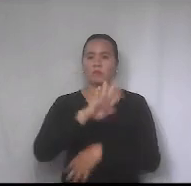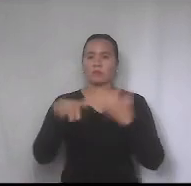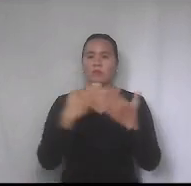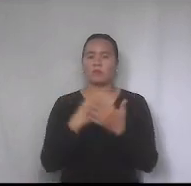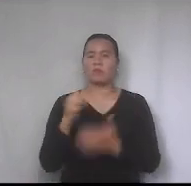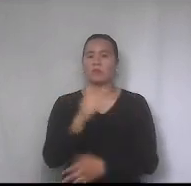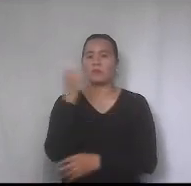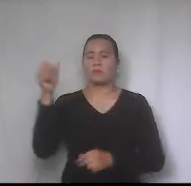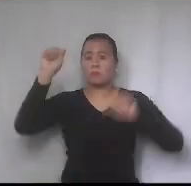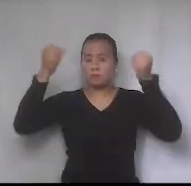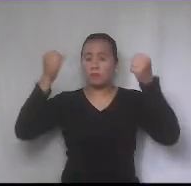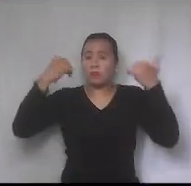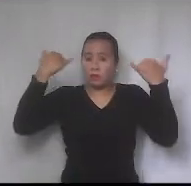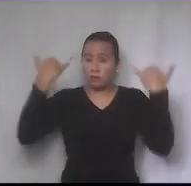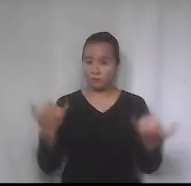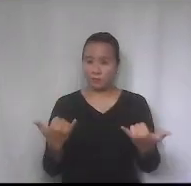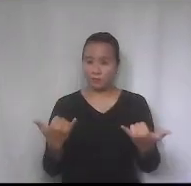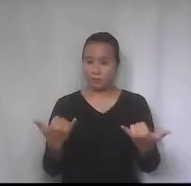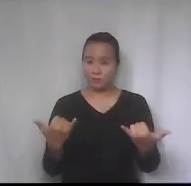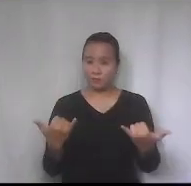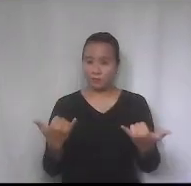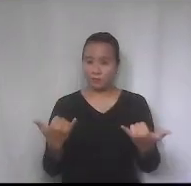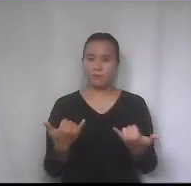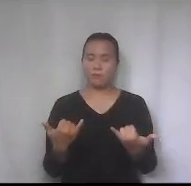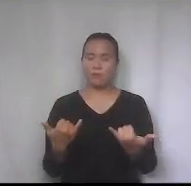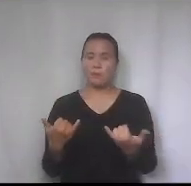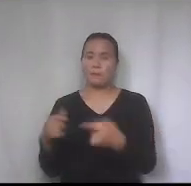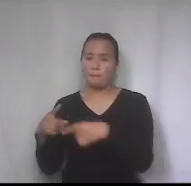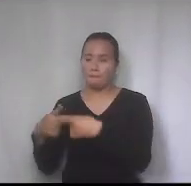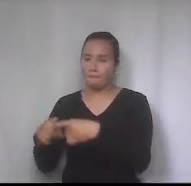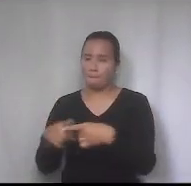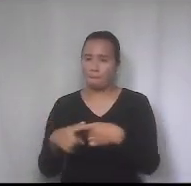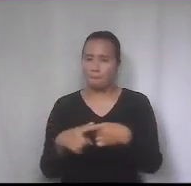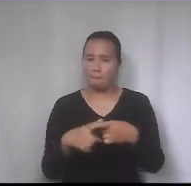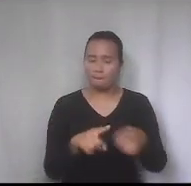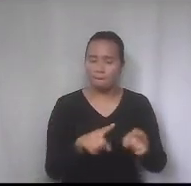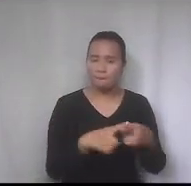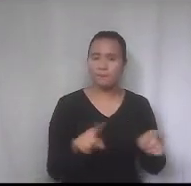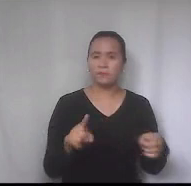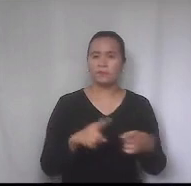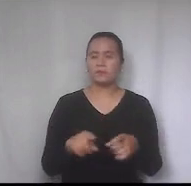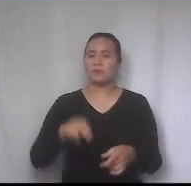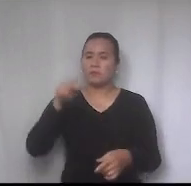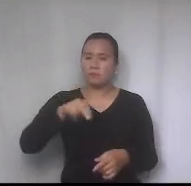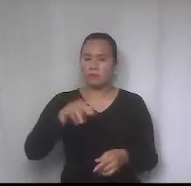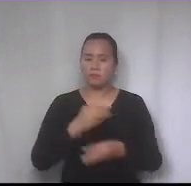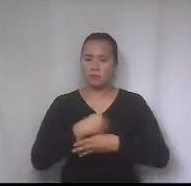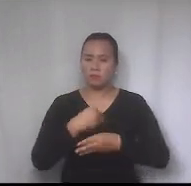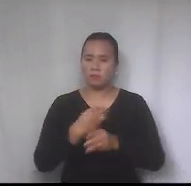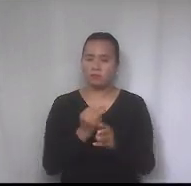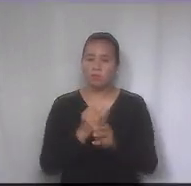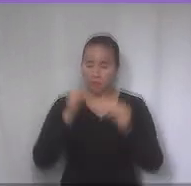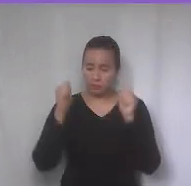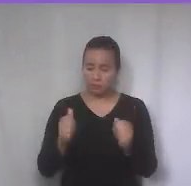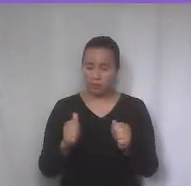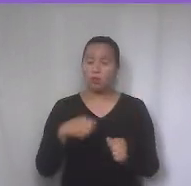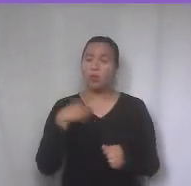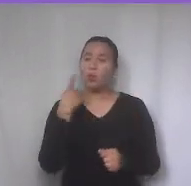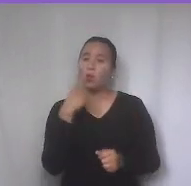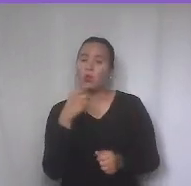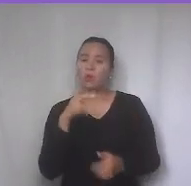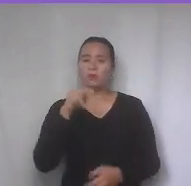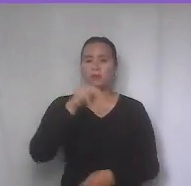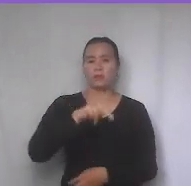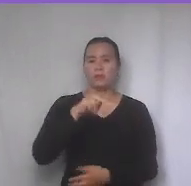Now, aside from content area reading programs, however, we need to make available for those who need the help